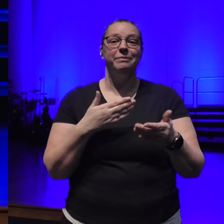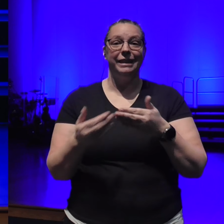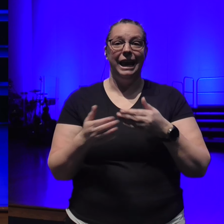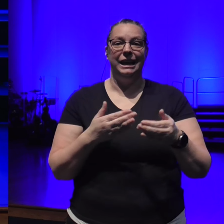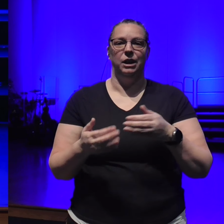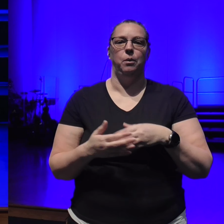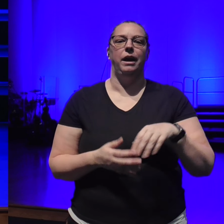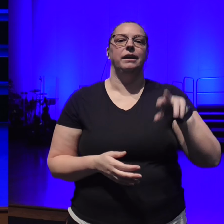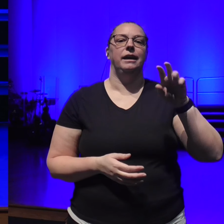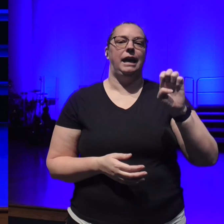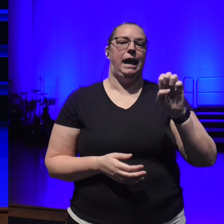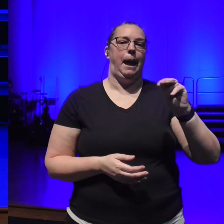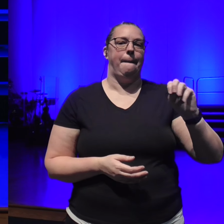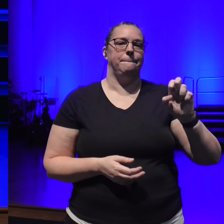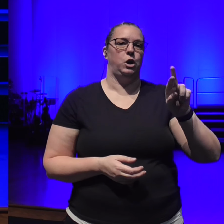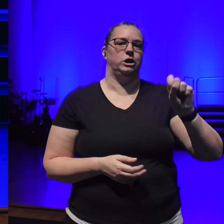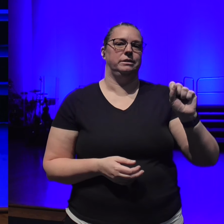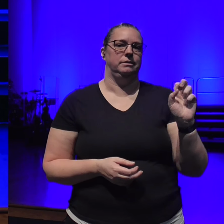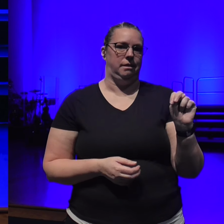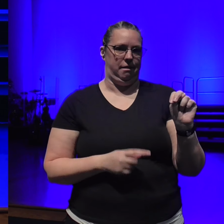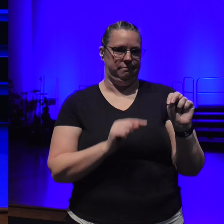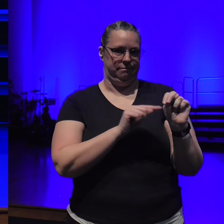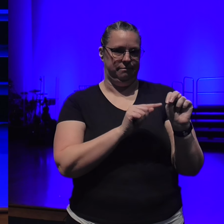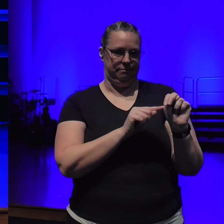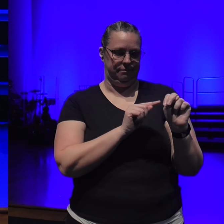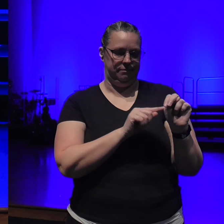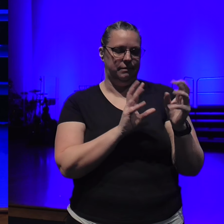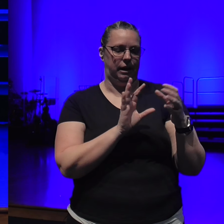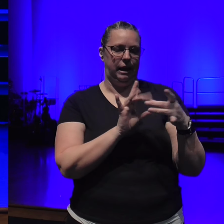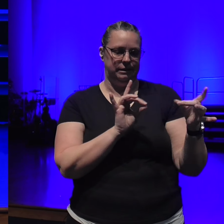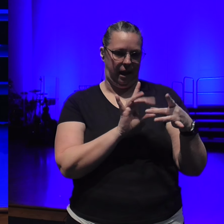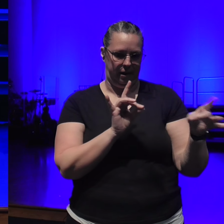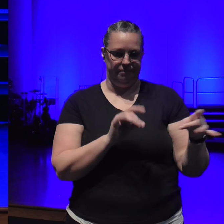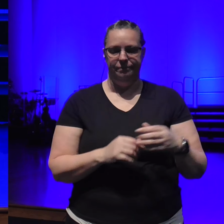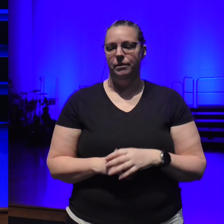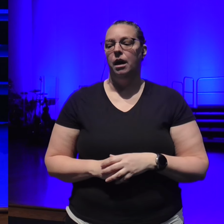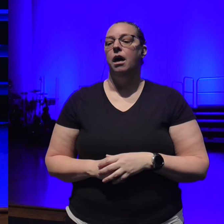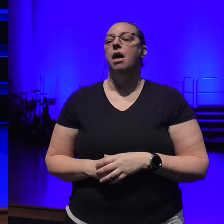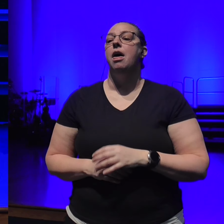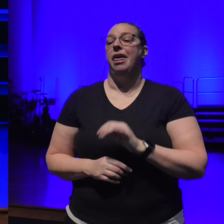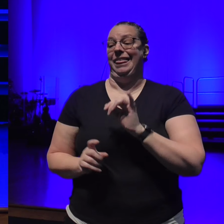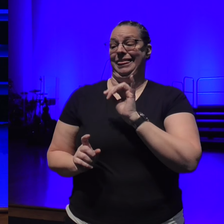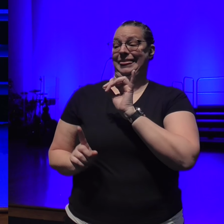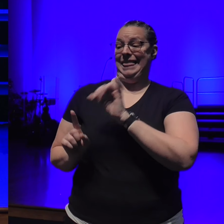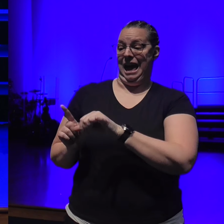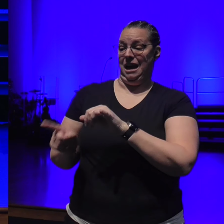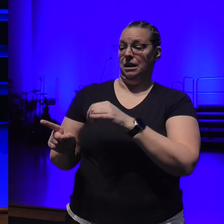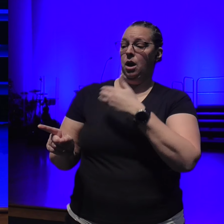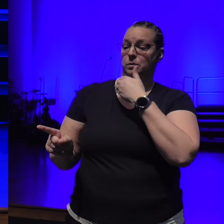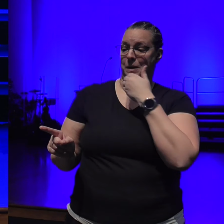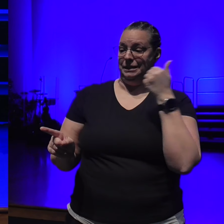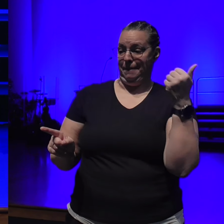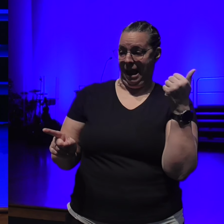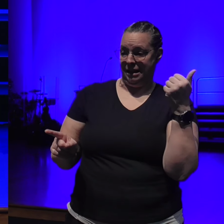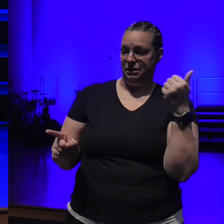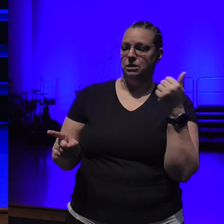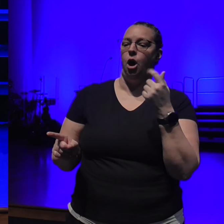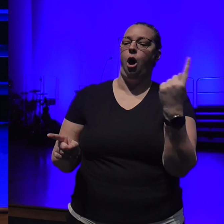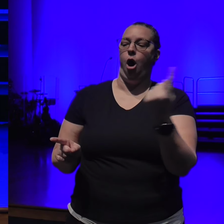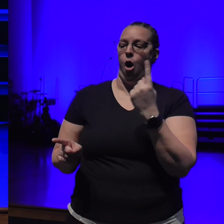Ralph Waldo Emerson, he said, "That which is always best returns me to myself."